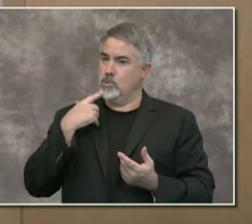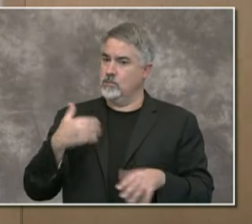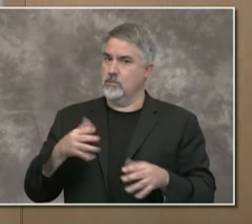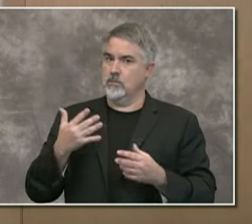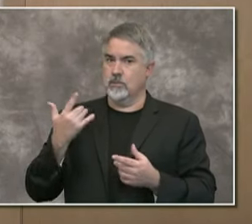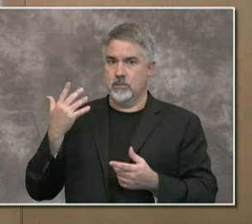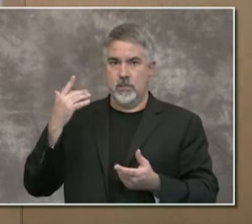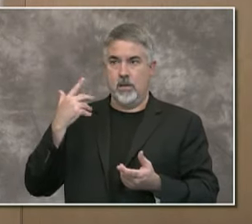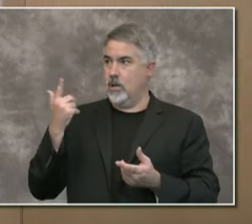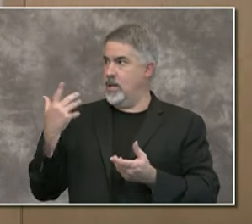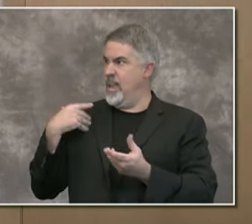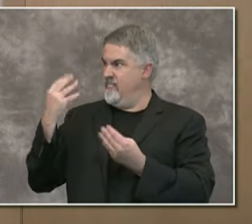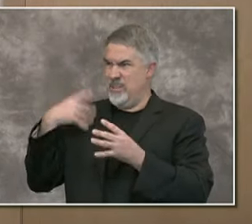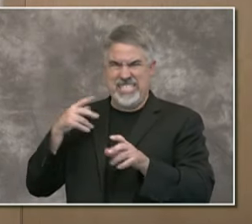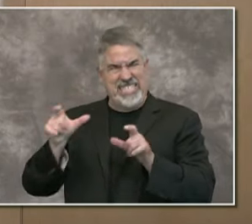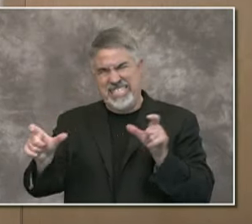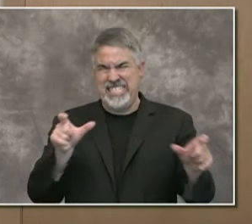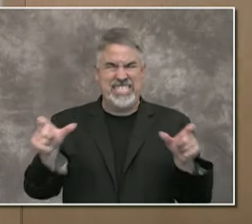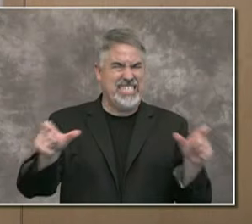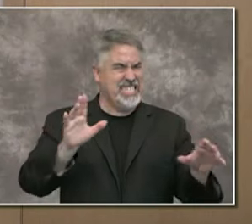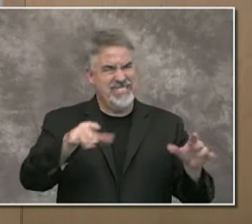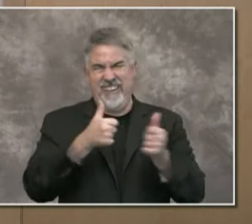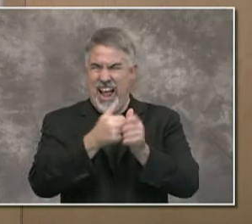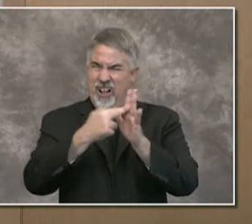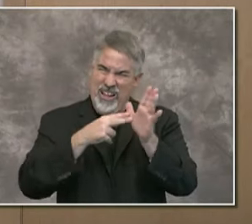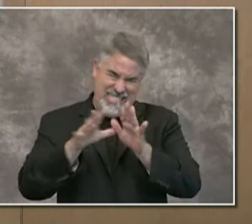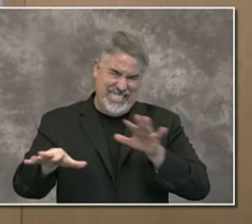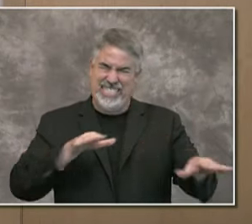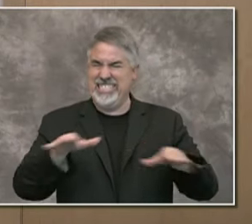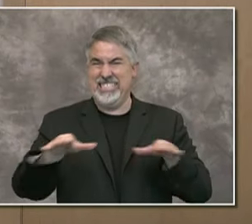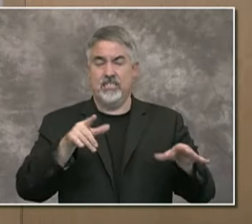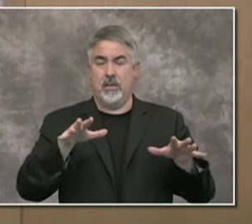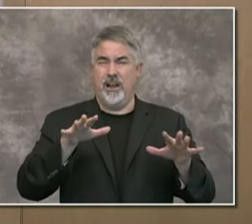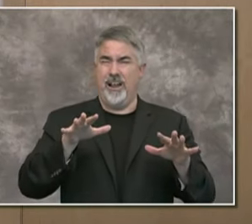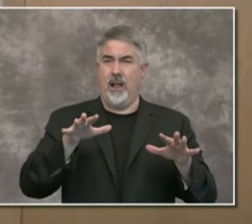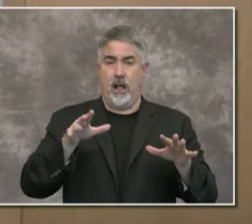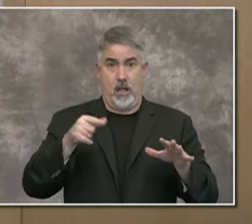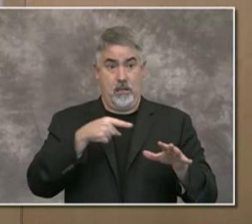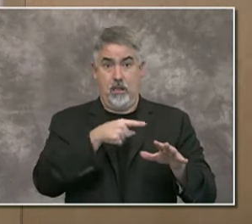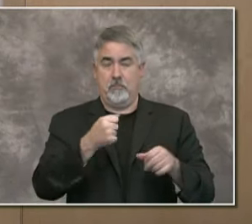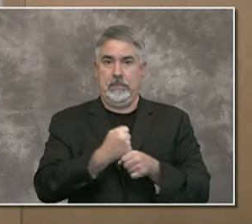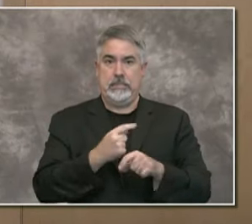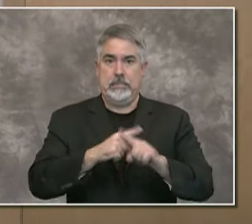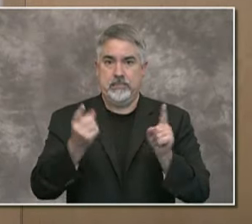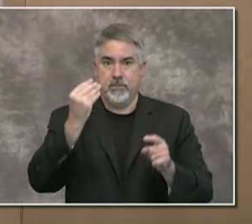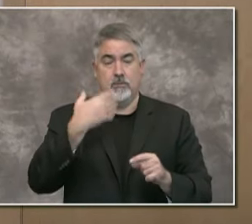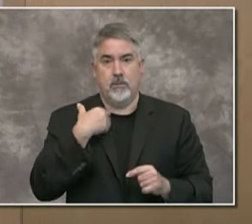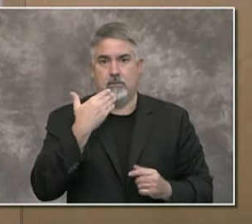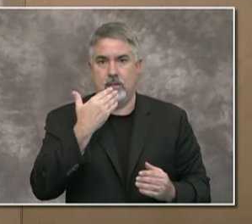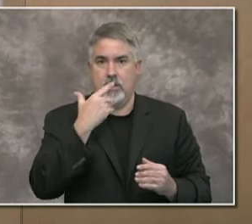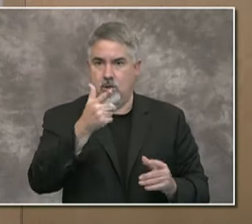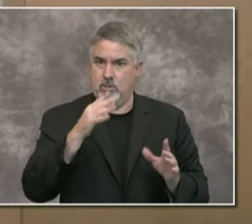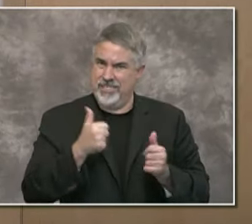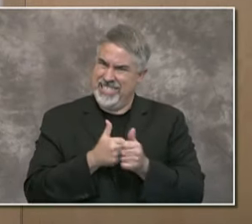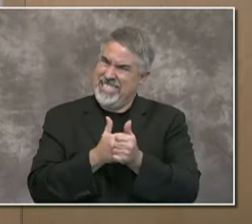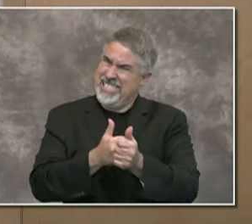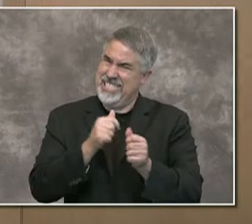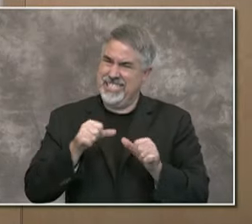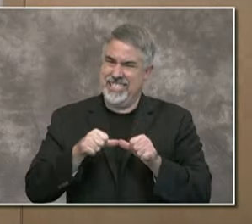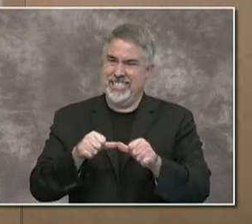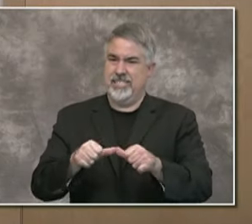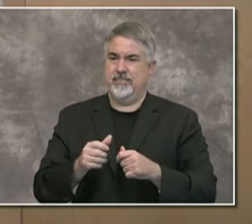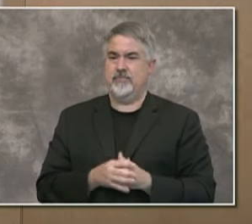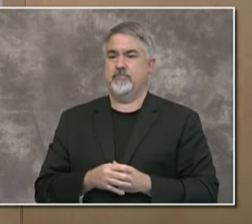theoretical curve and having less number of cases, less number of hospitalizations, less